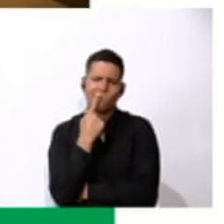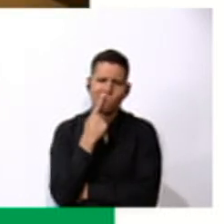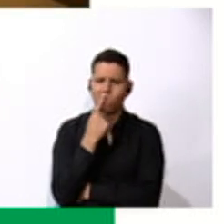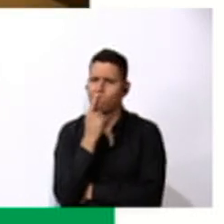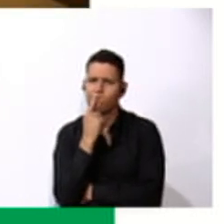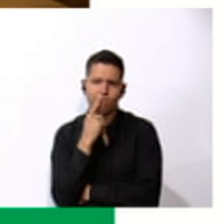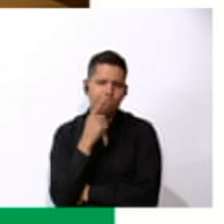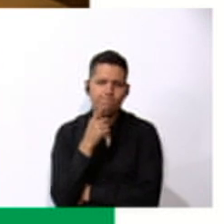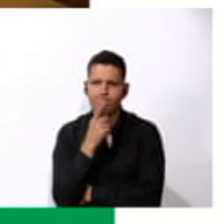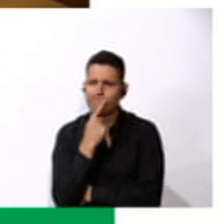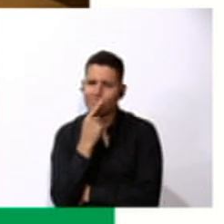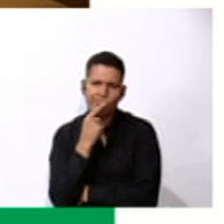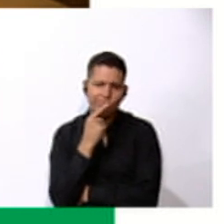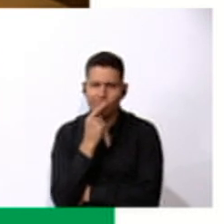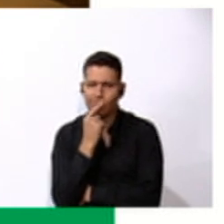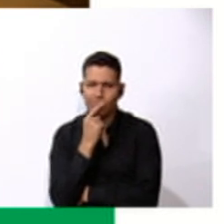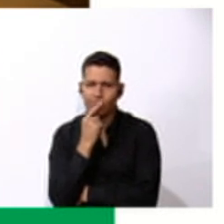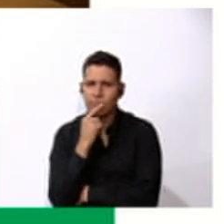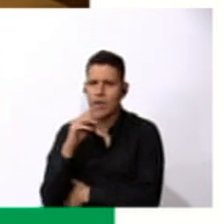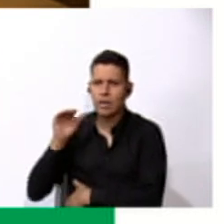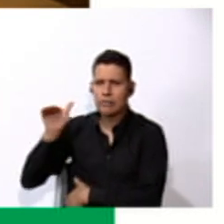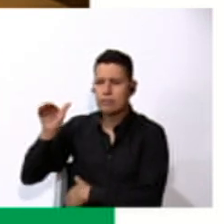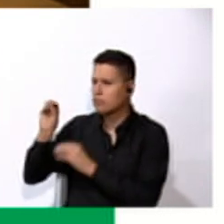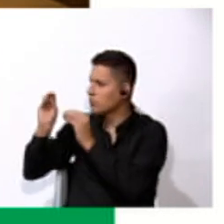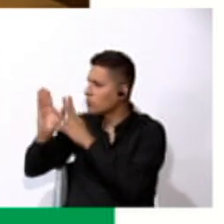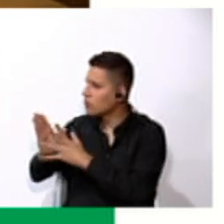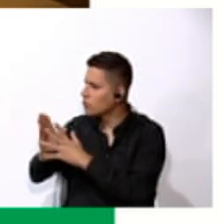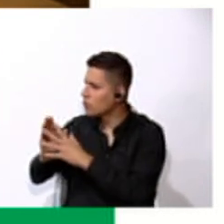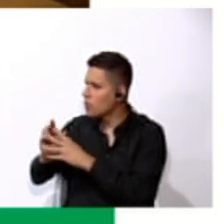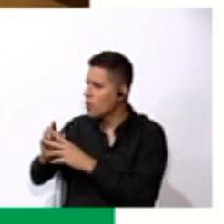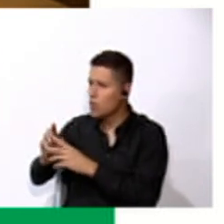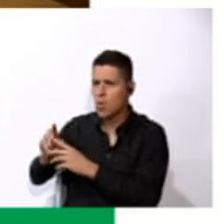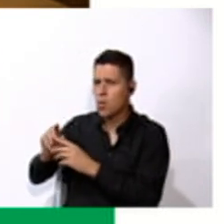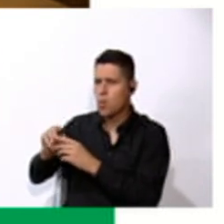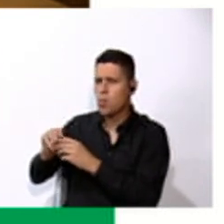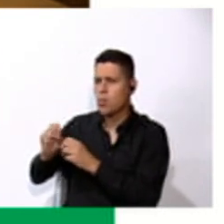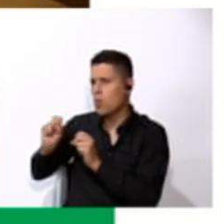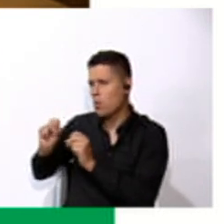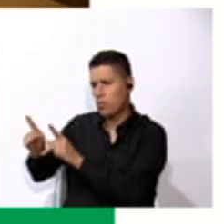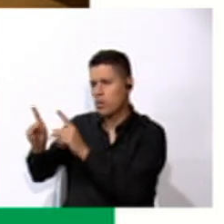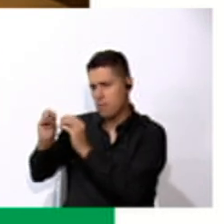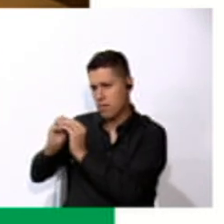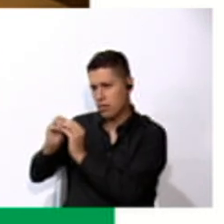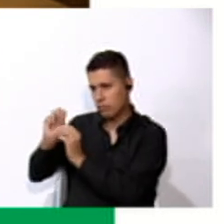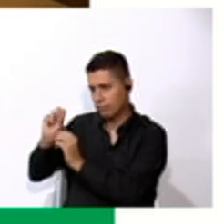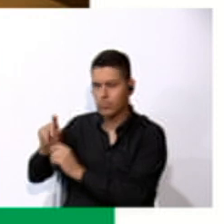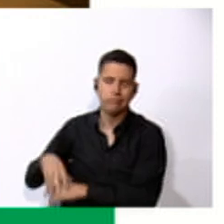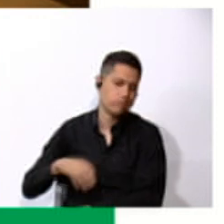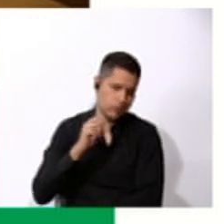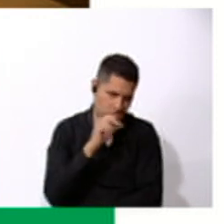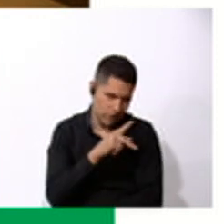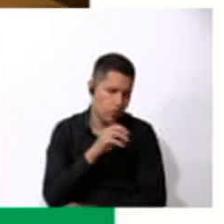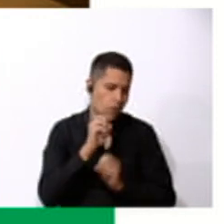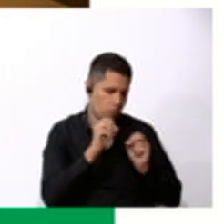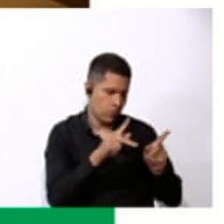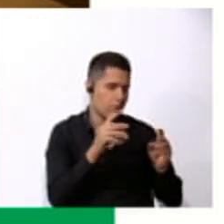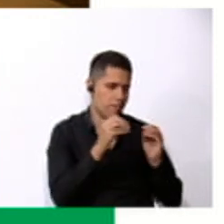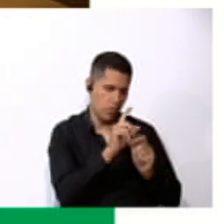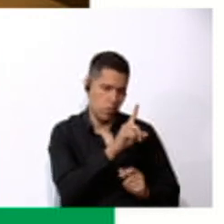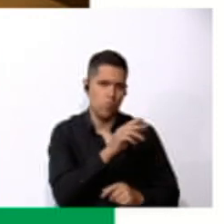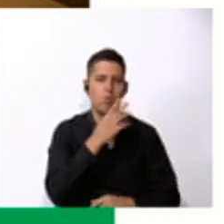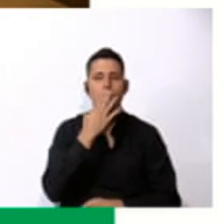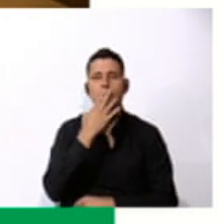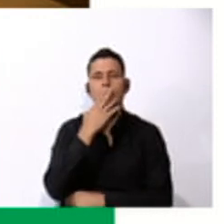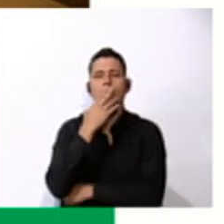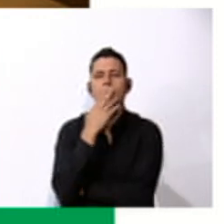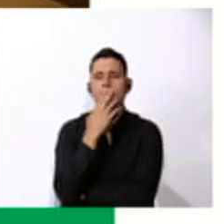Hmm? Hmm. Teacher, one more chance. Okay. oportunidad más. Um, yellow.